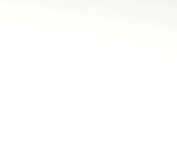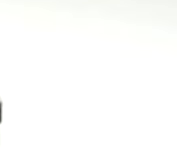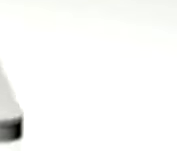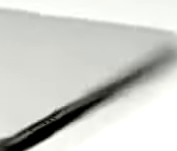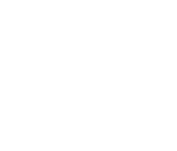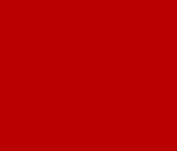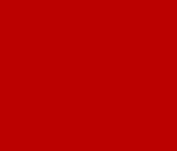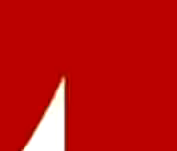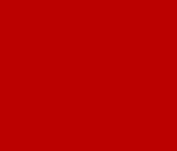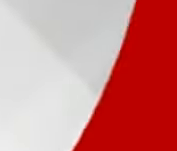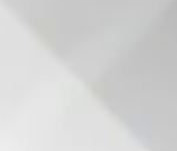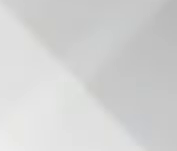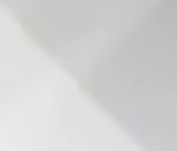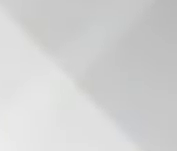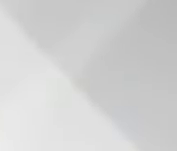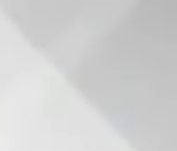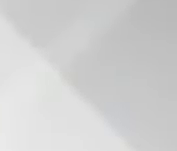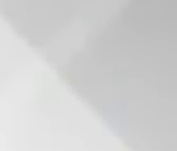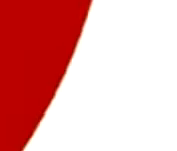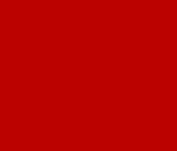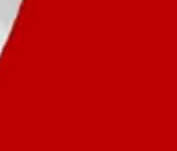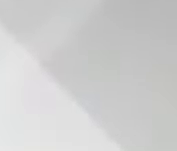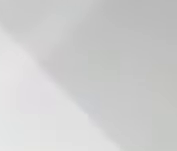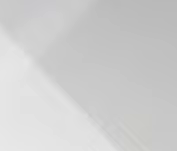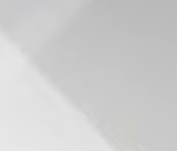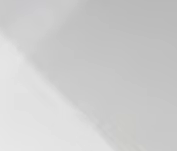news@kbc.co.ke or call